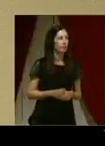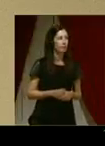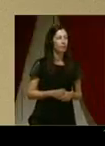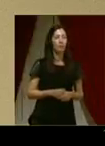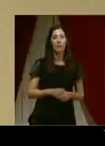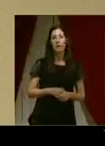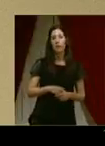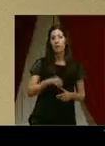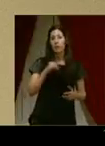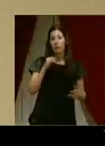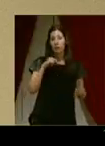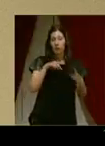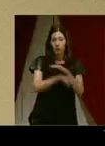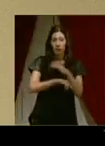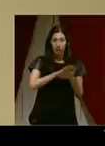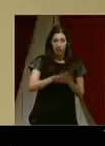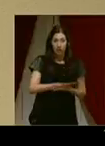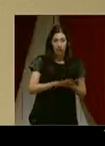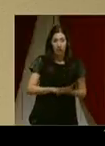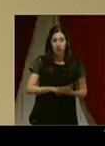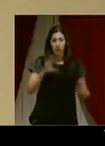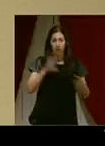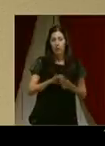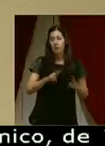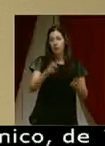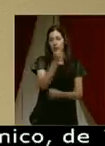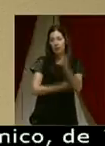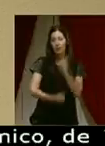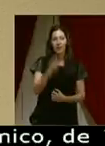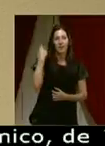I wanted to delve deeper into the economic issue